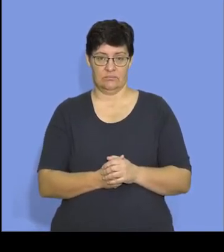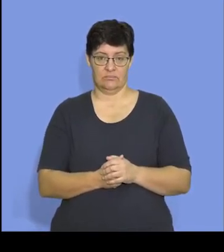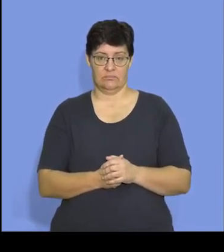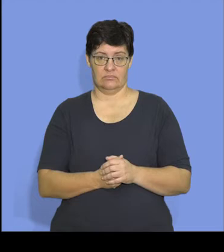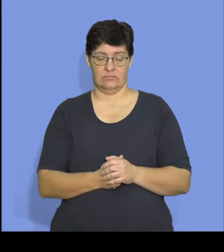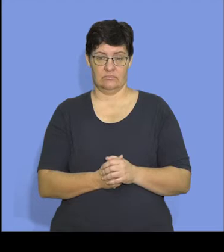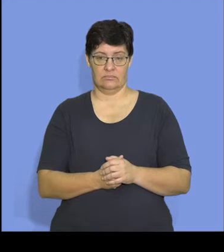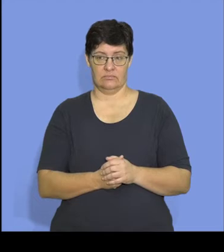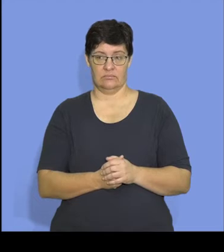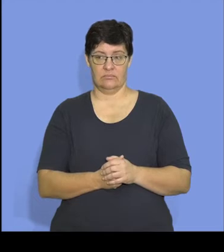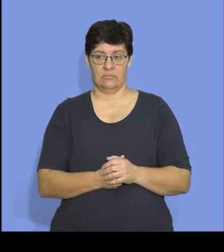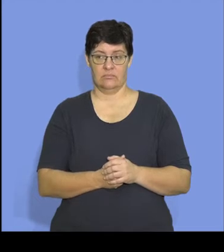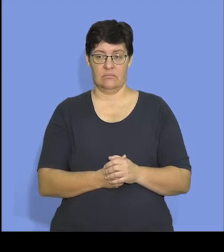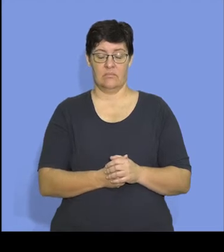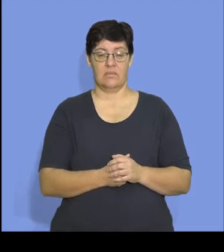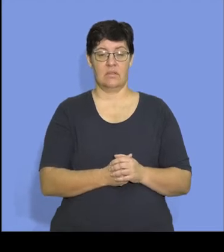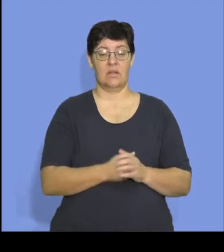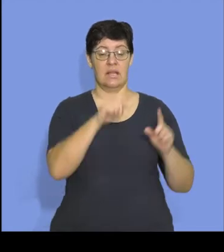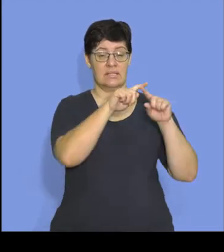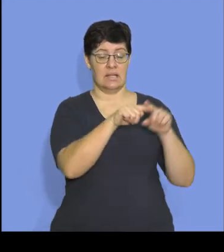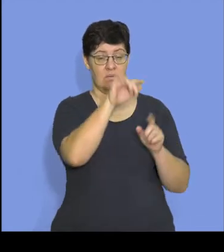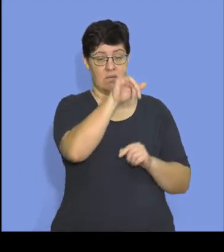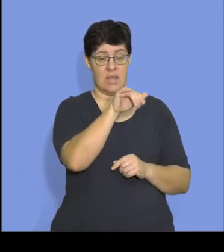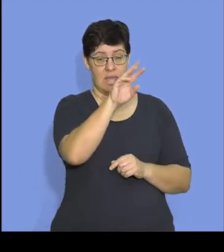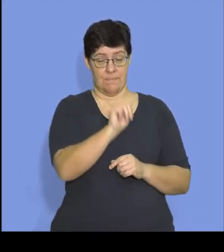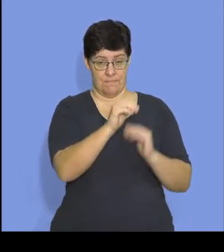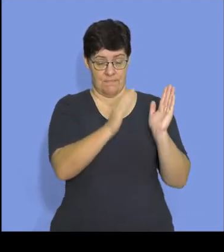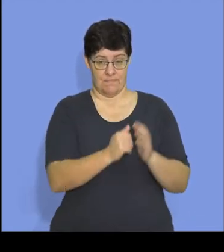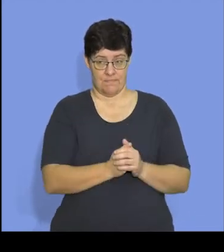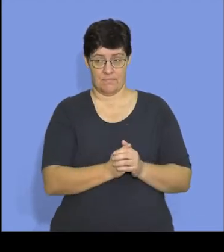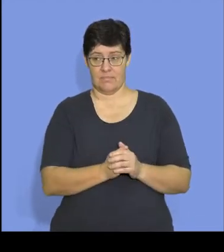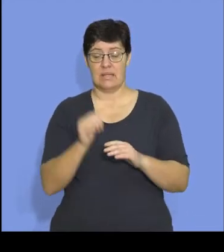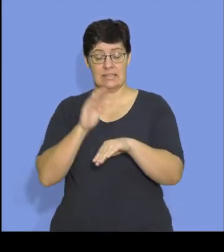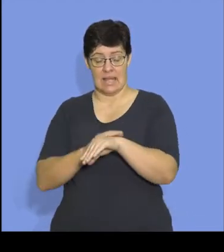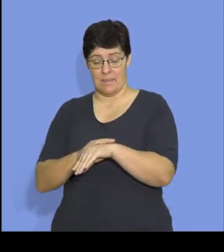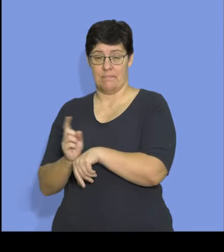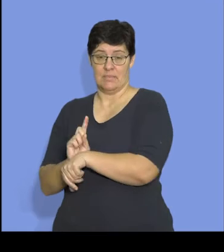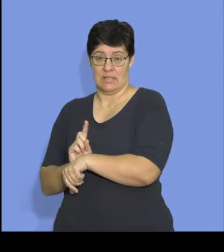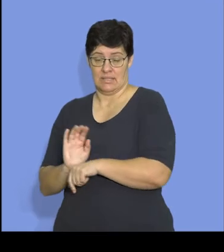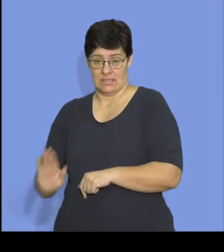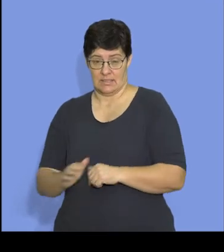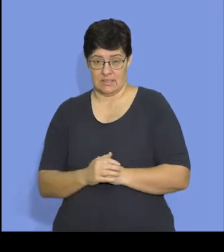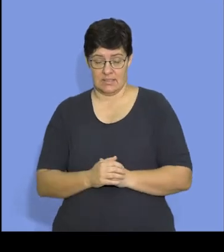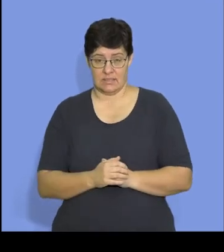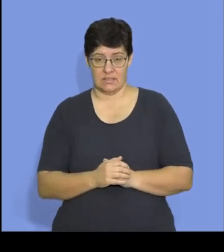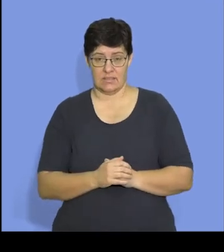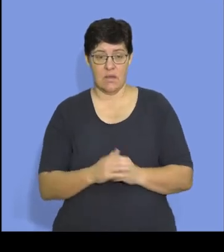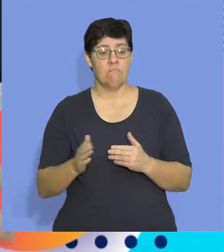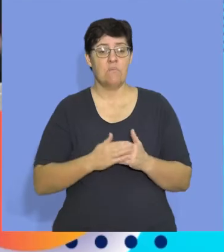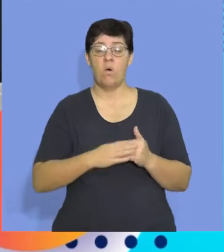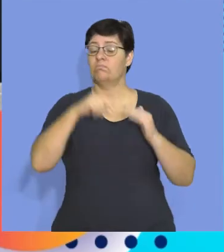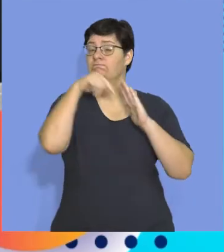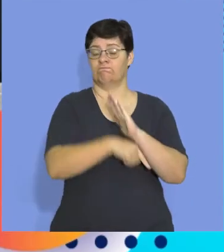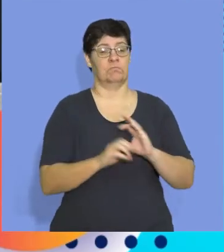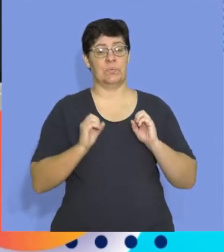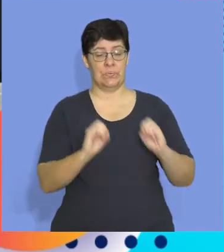which is m, okay, time in seconds. Now, I don't have any more detail.